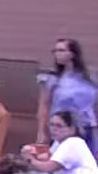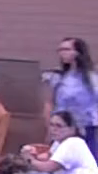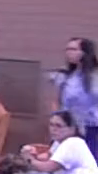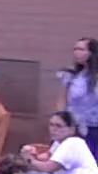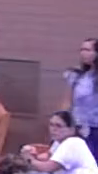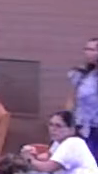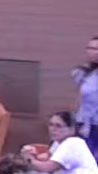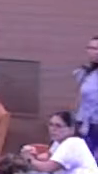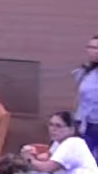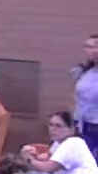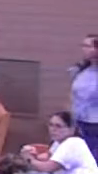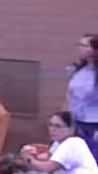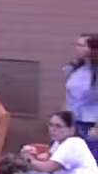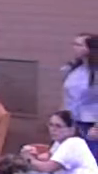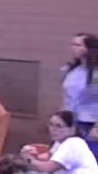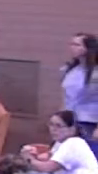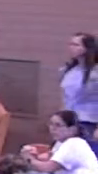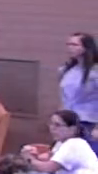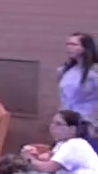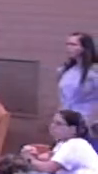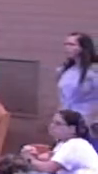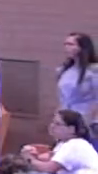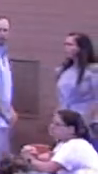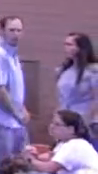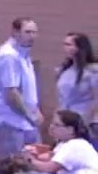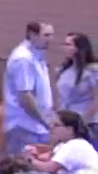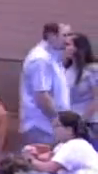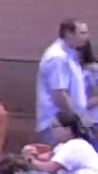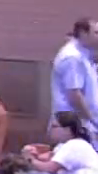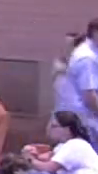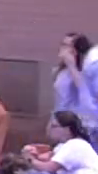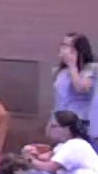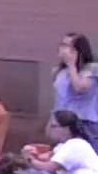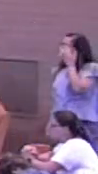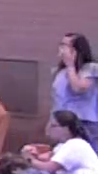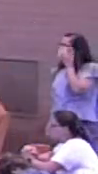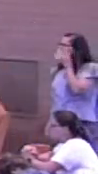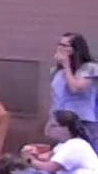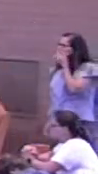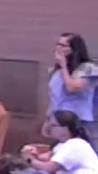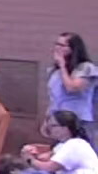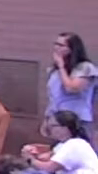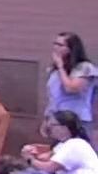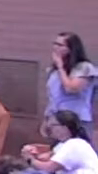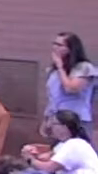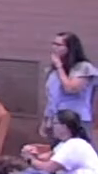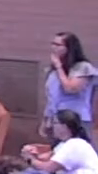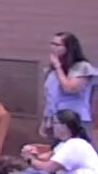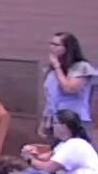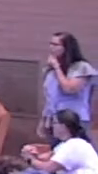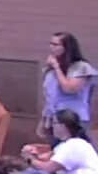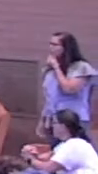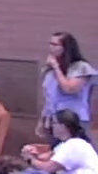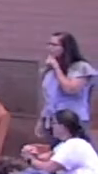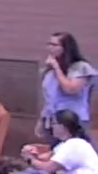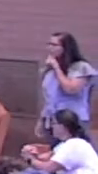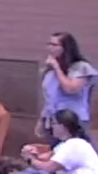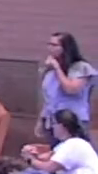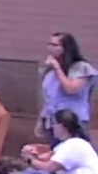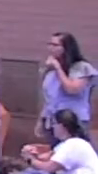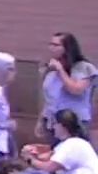Broken and shed, life for the world. Let us